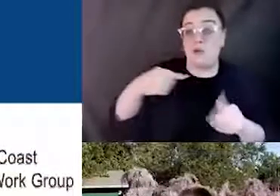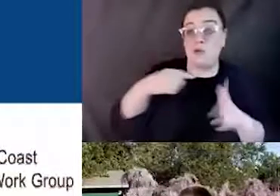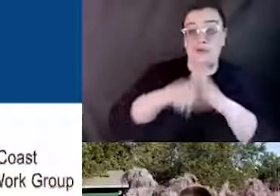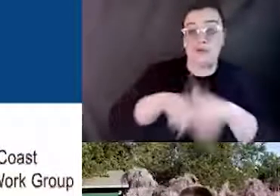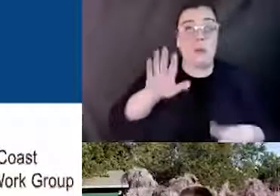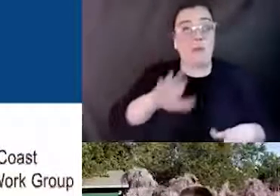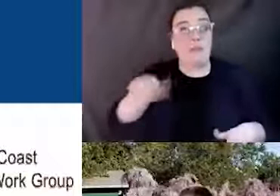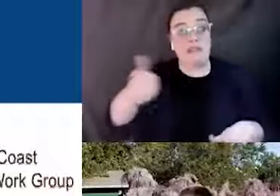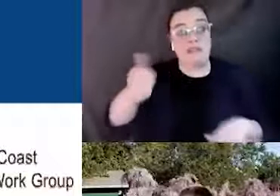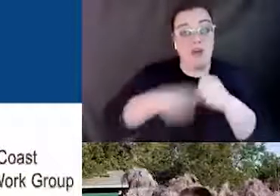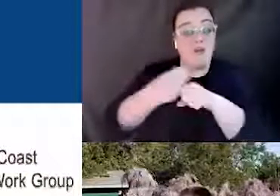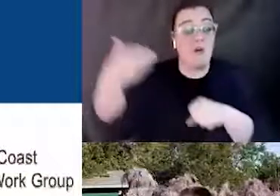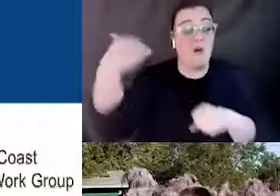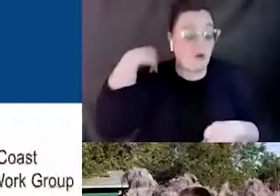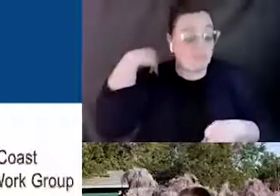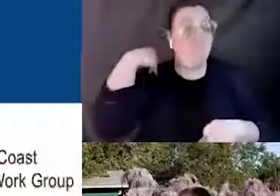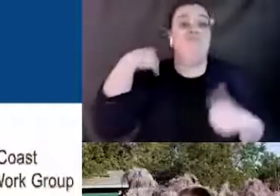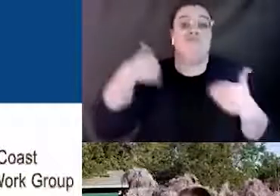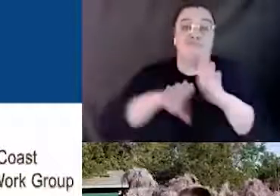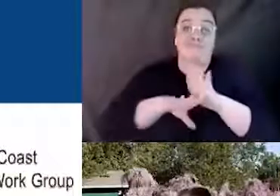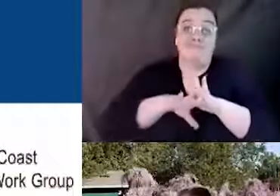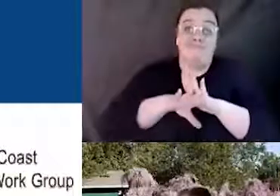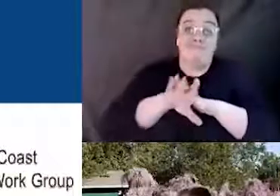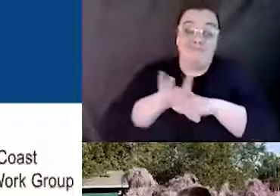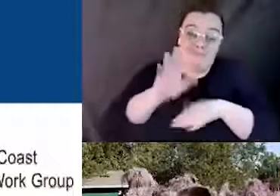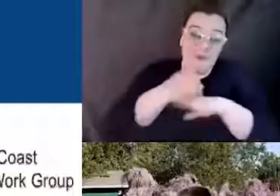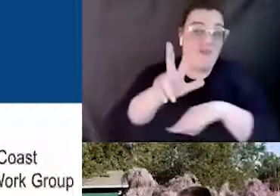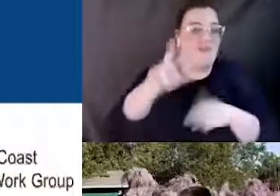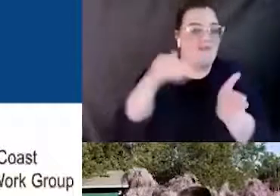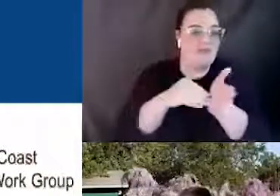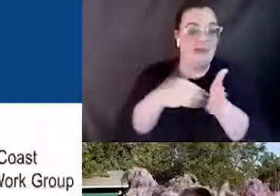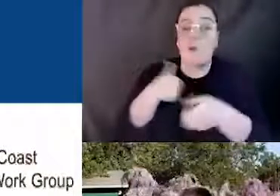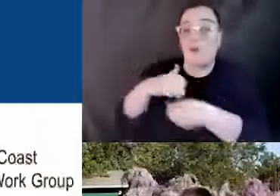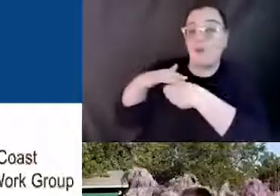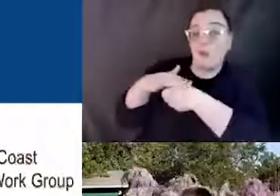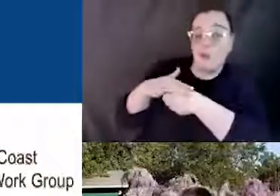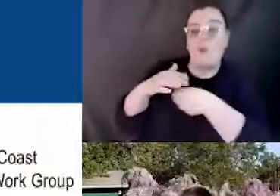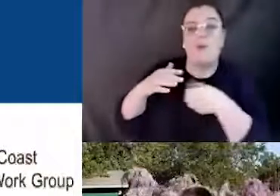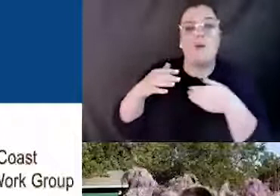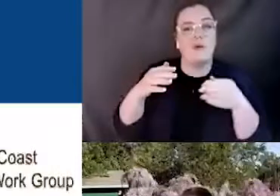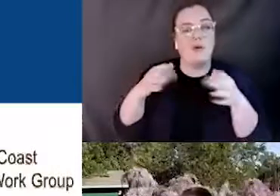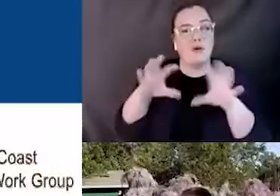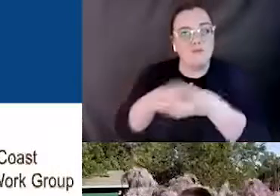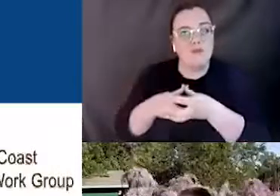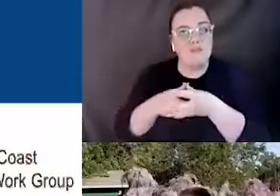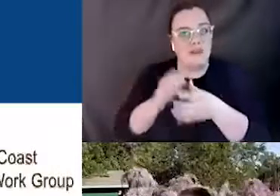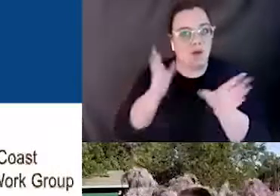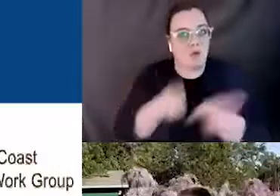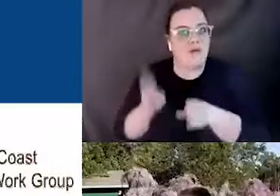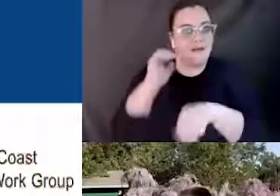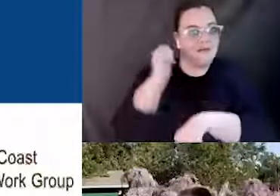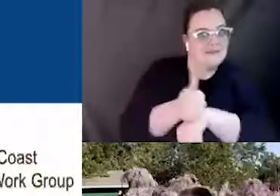have local regional alliances that organize these meetings and outreach activities. So we have several of those we can go